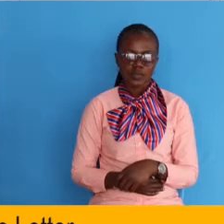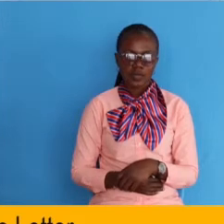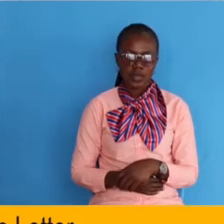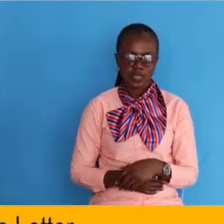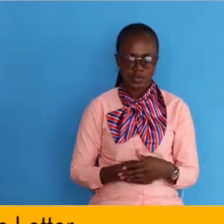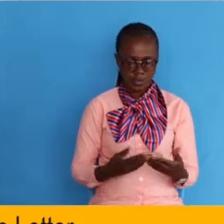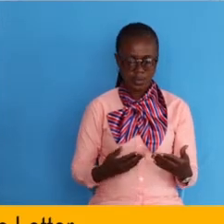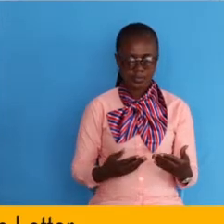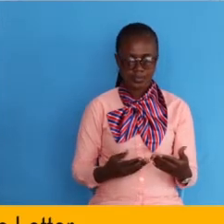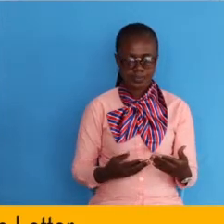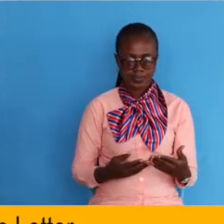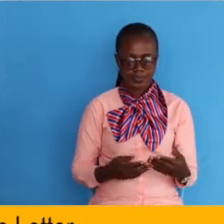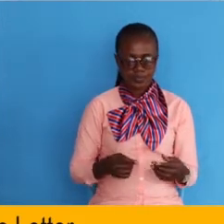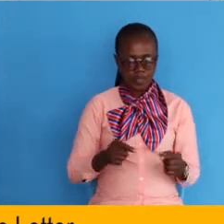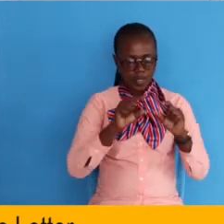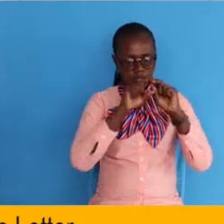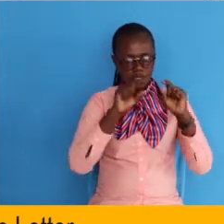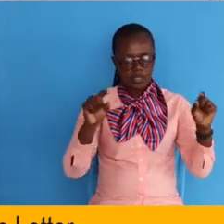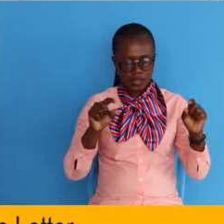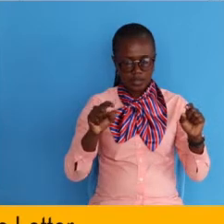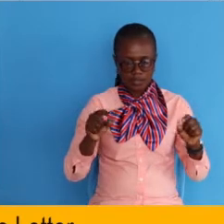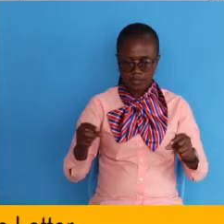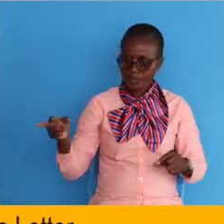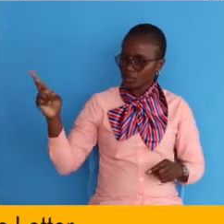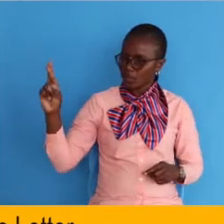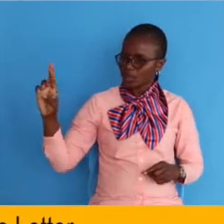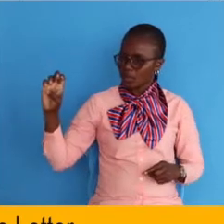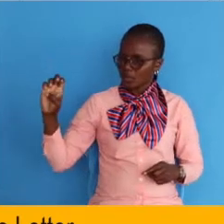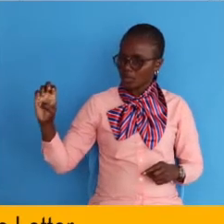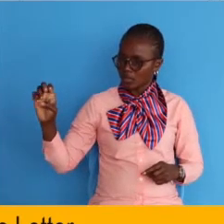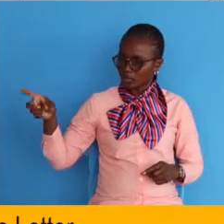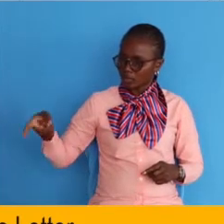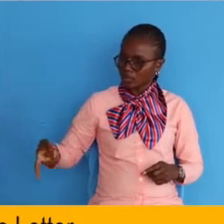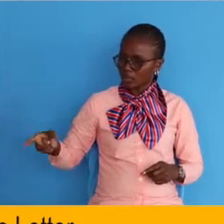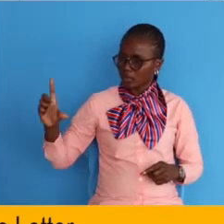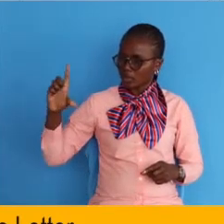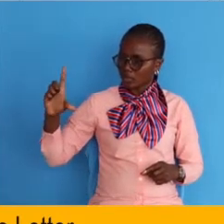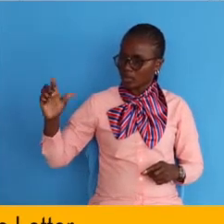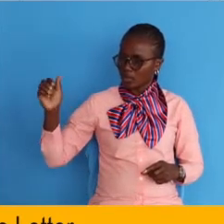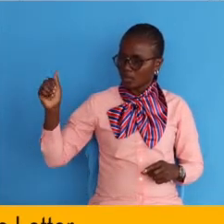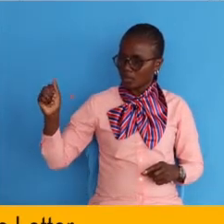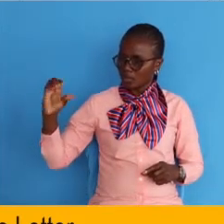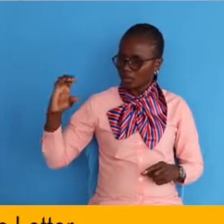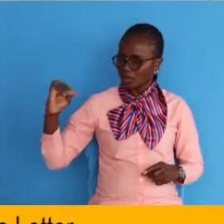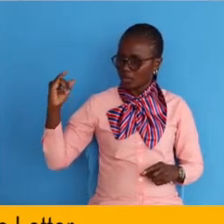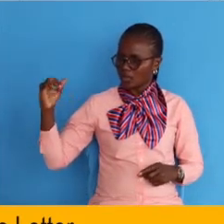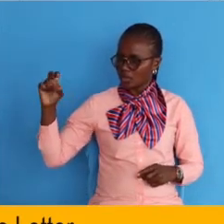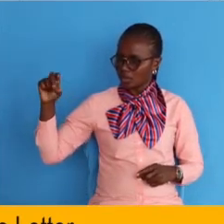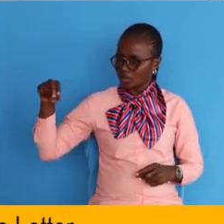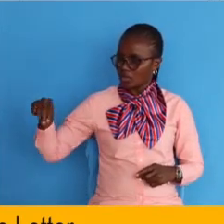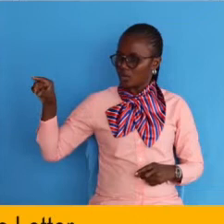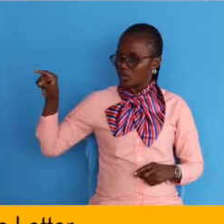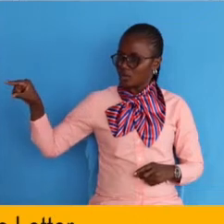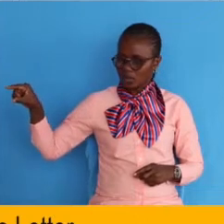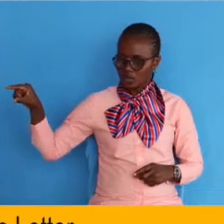Yeah, I might have my heading being written like replacing books as per order. As I said before,